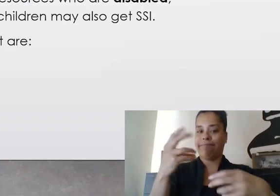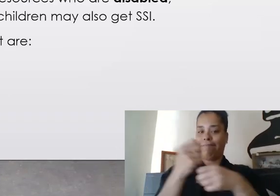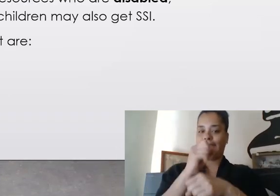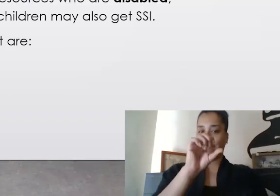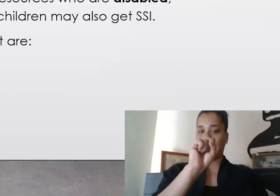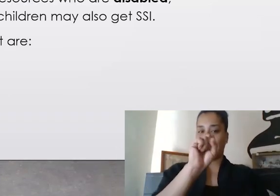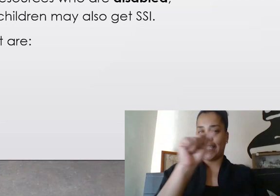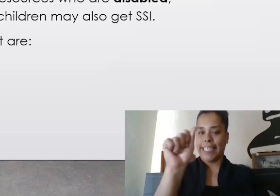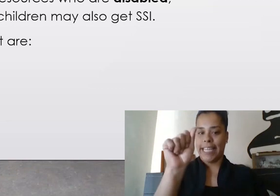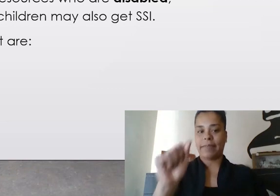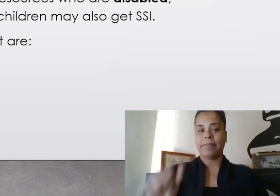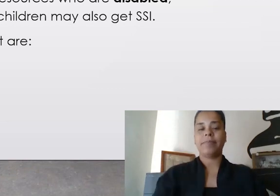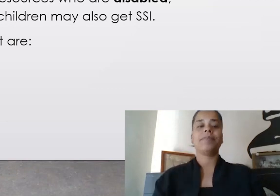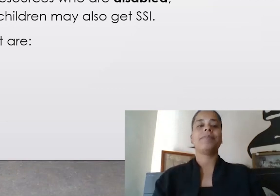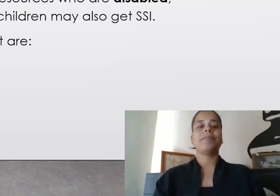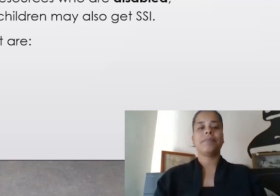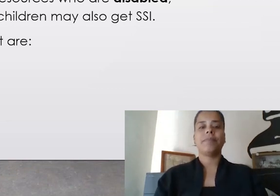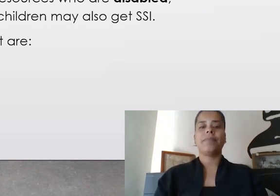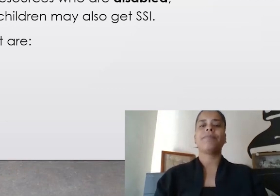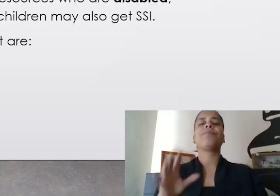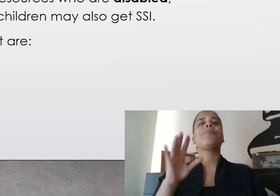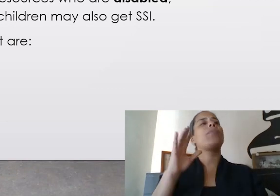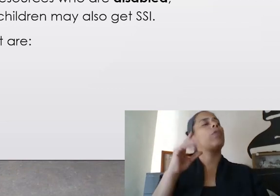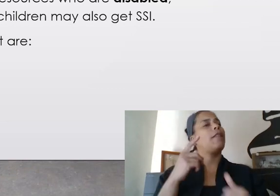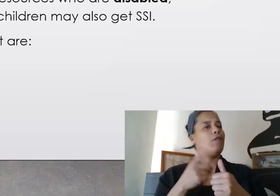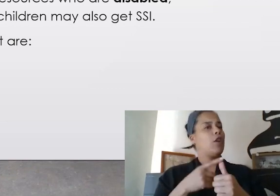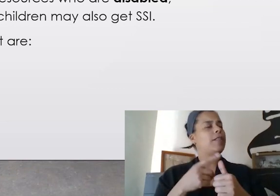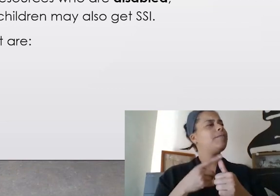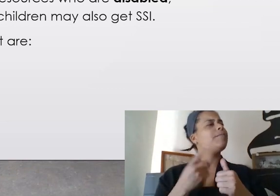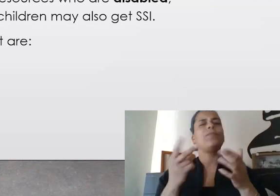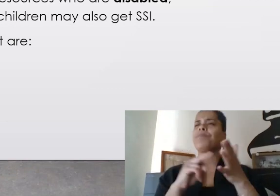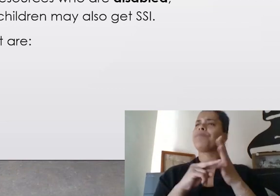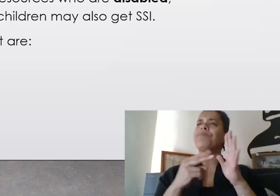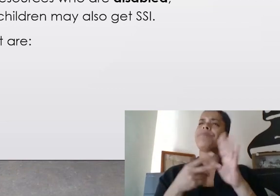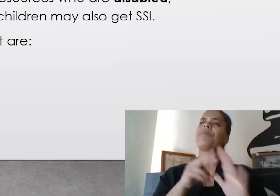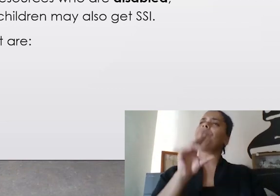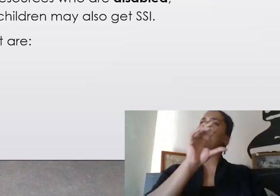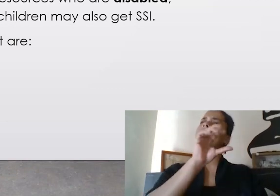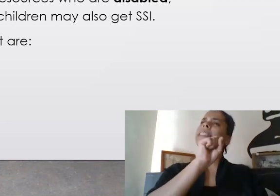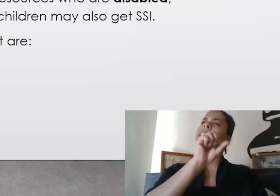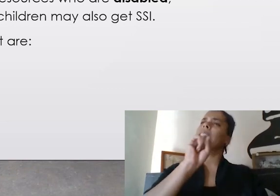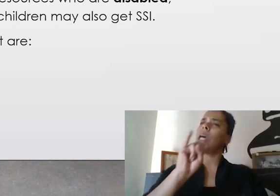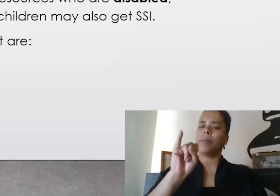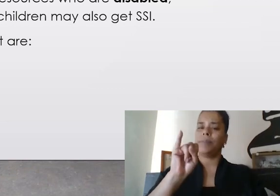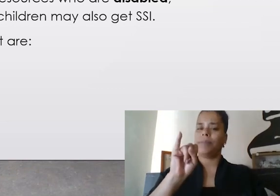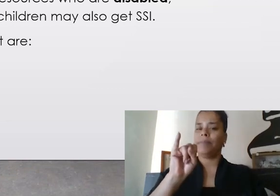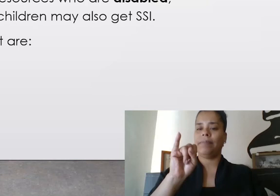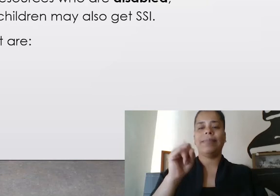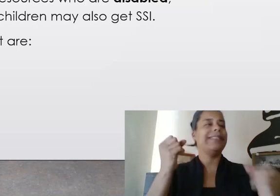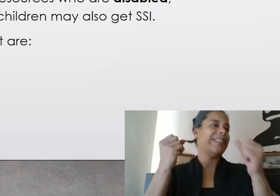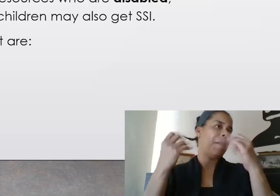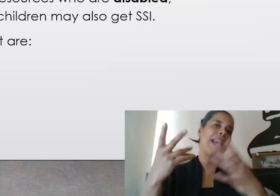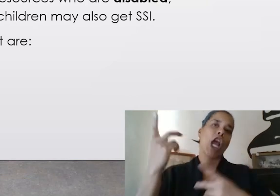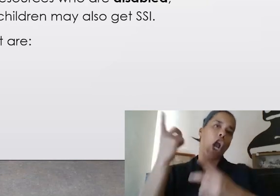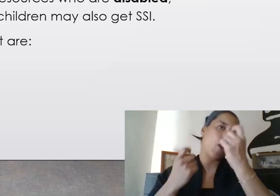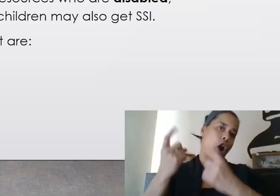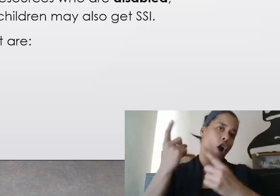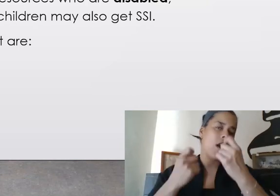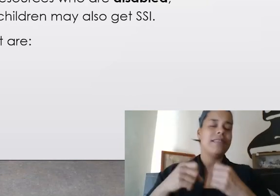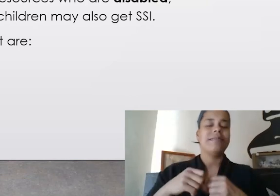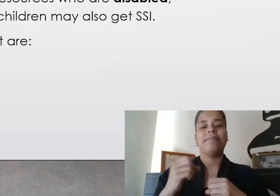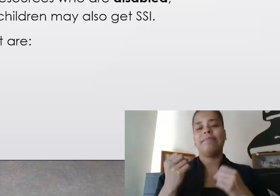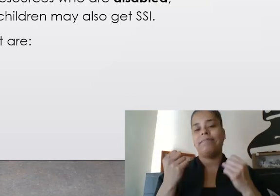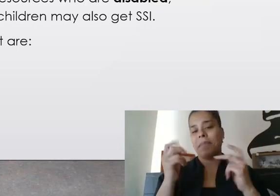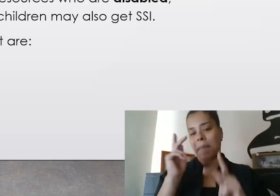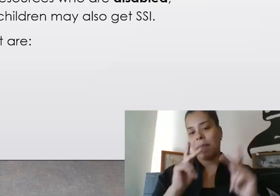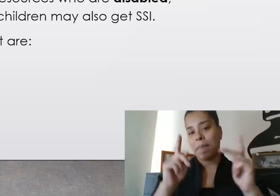So firstly, what is SSI? I get that question a lot. People get that confused all the time